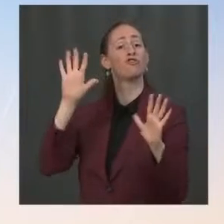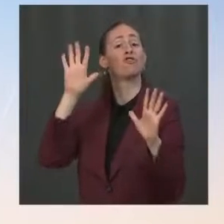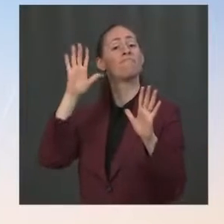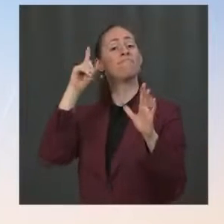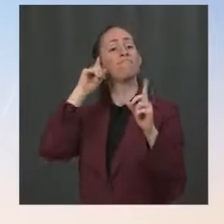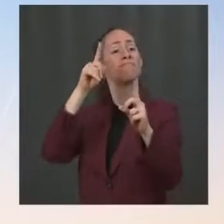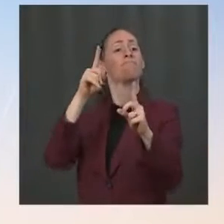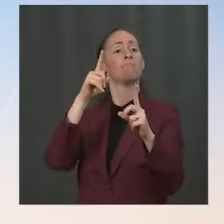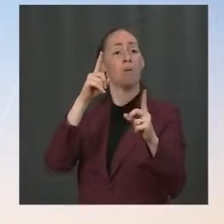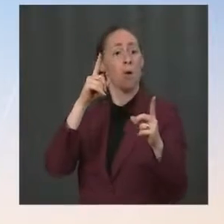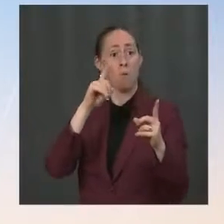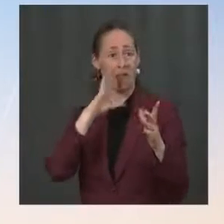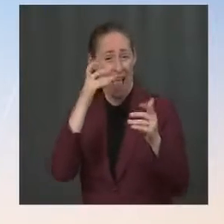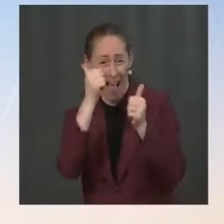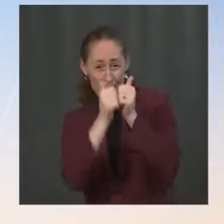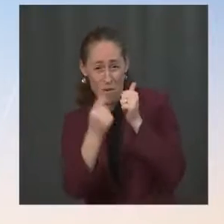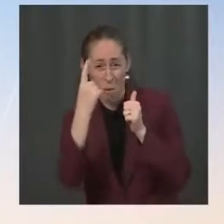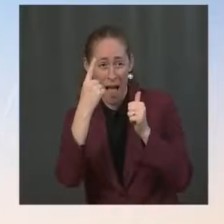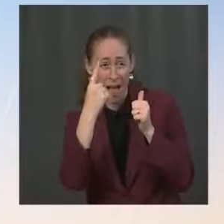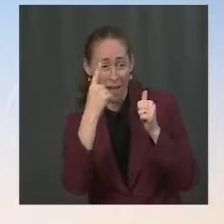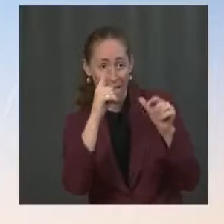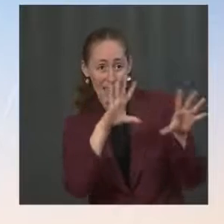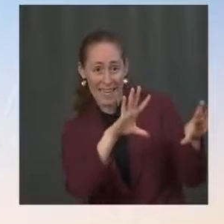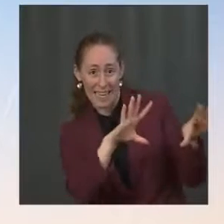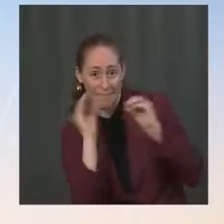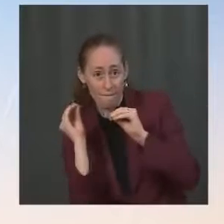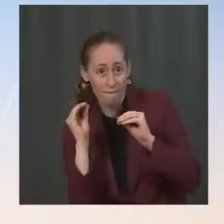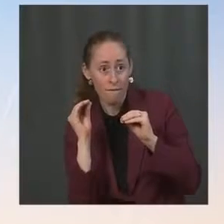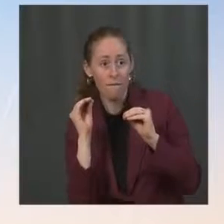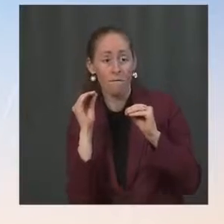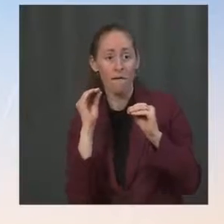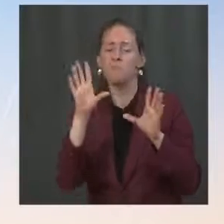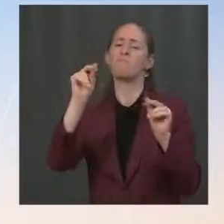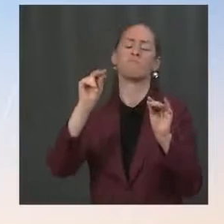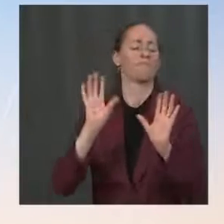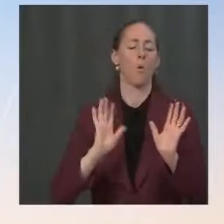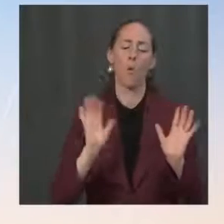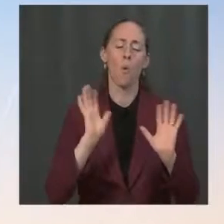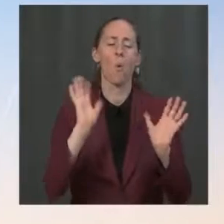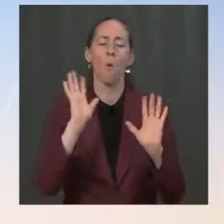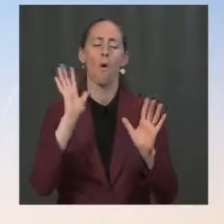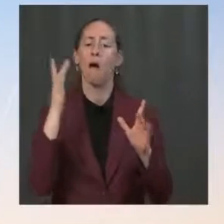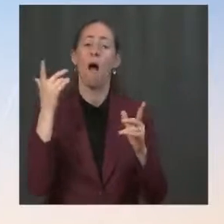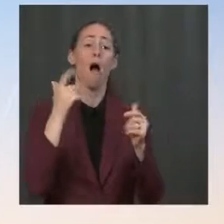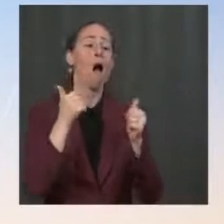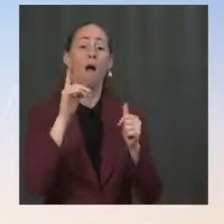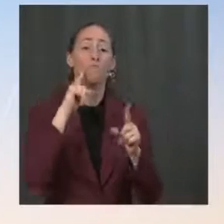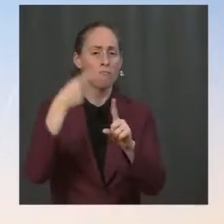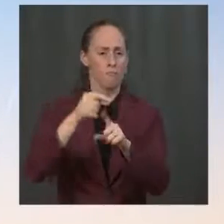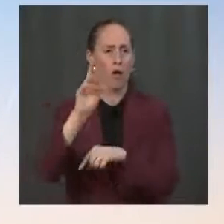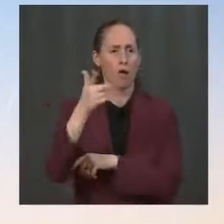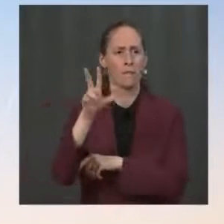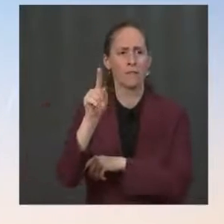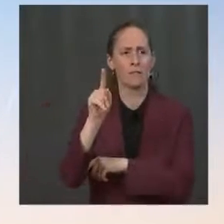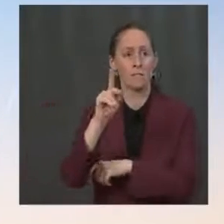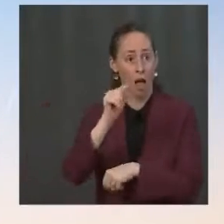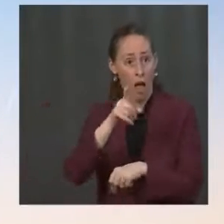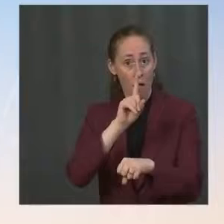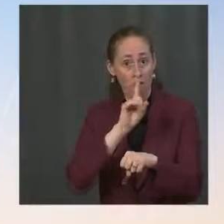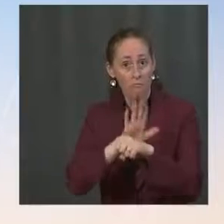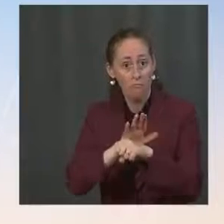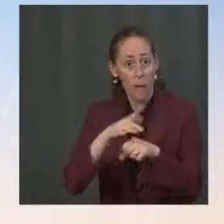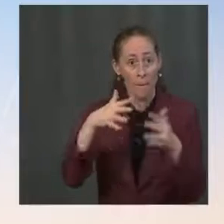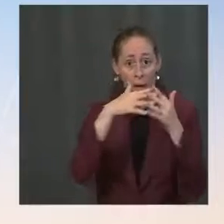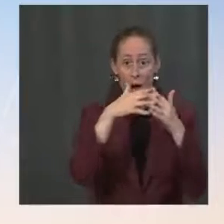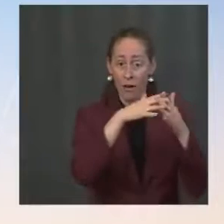get out? The end of this mission, yes, the 31st. But our commitment to getting American citizens out who may not be